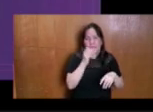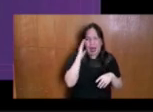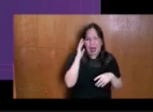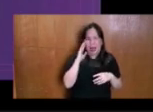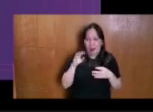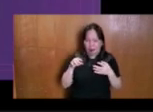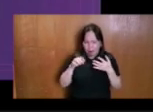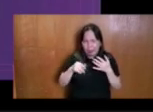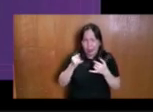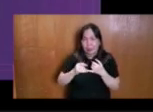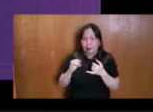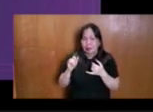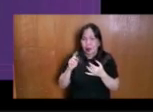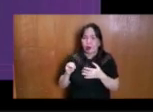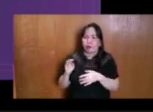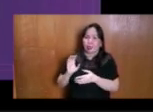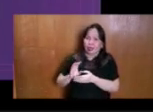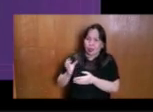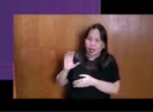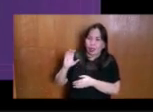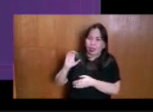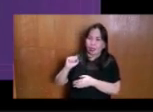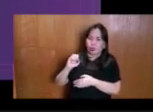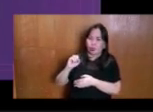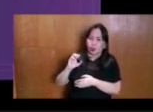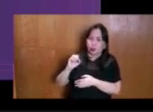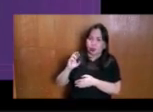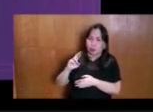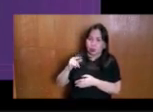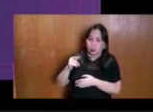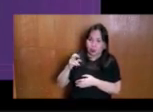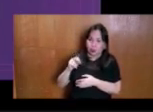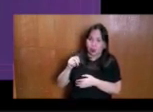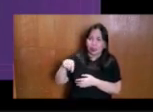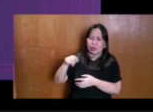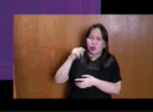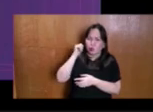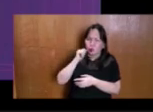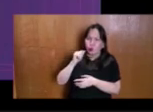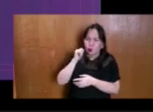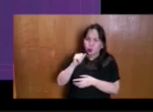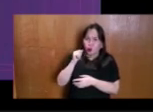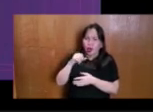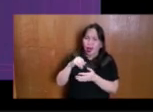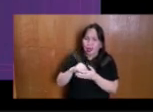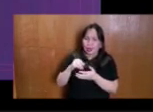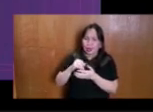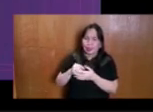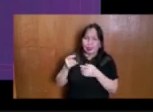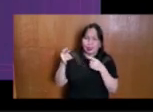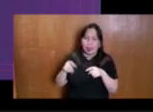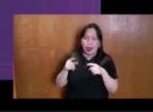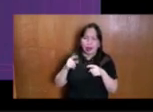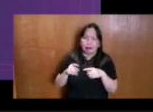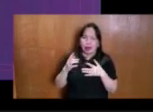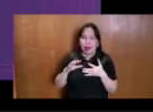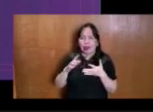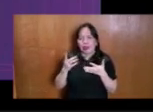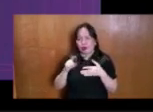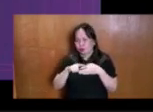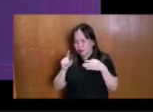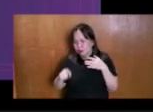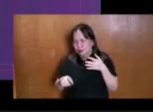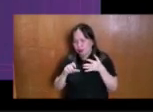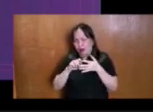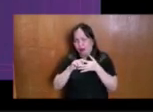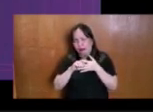Soxhargen, Caraga, Bicol, they just keep on dragging down our outcomes. I mean, the